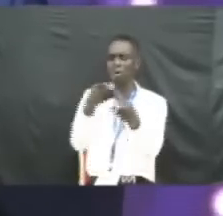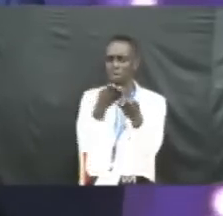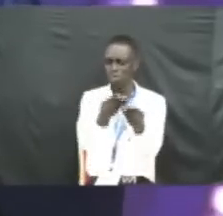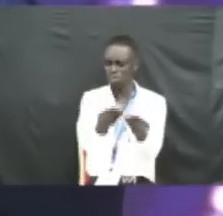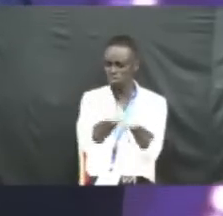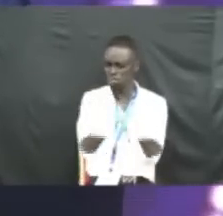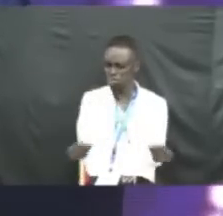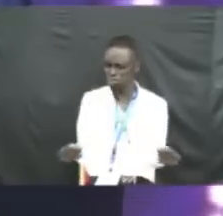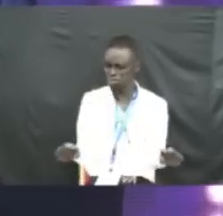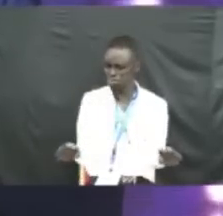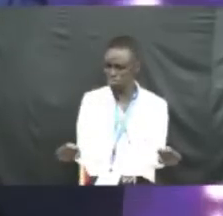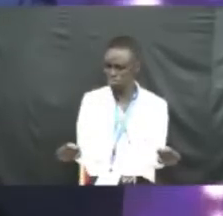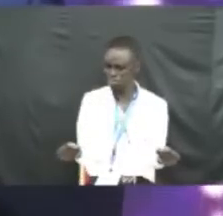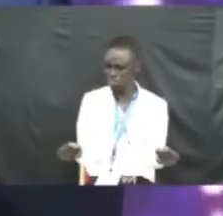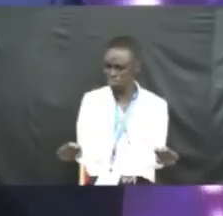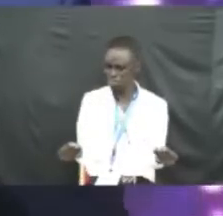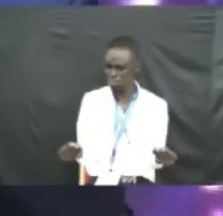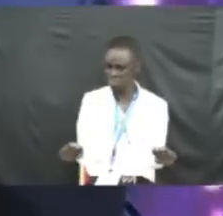the